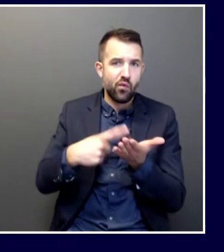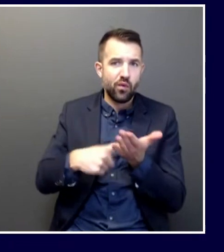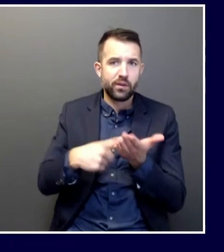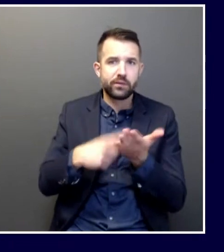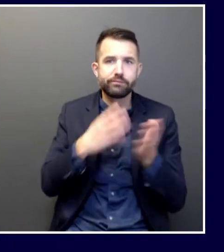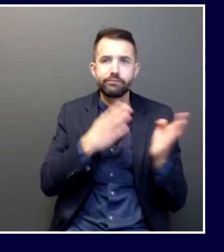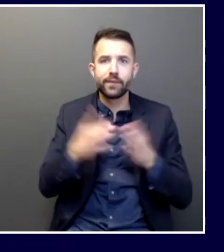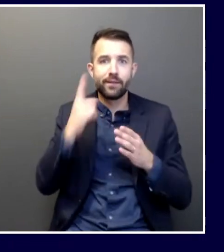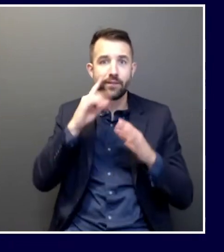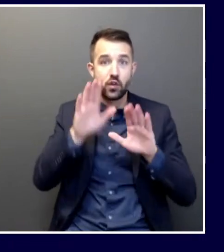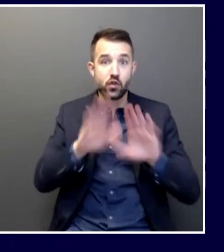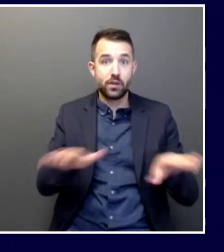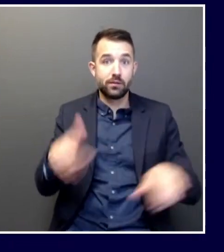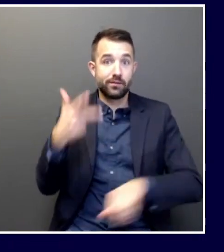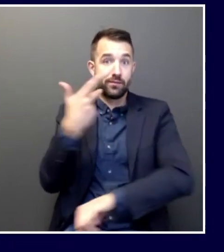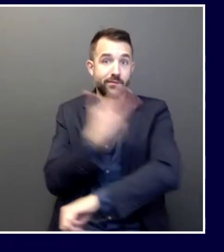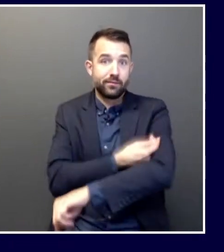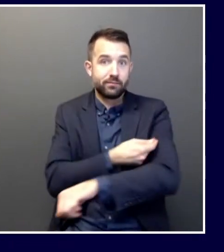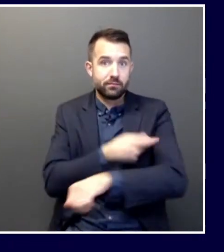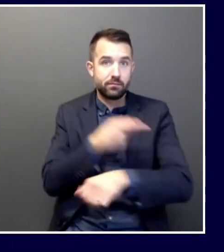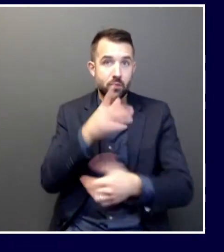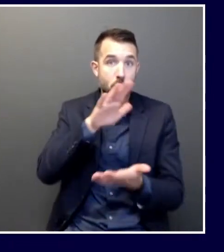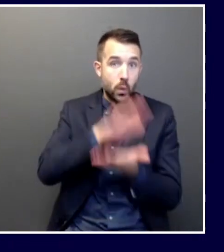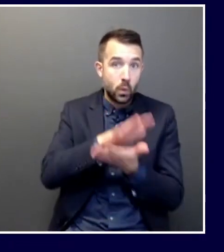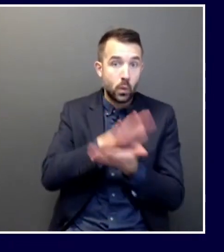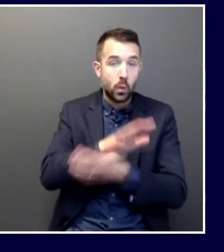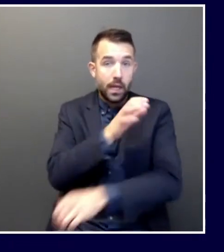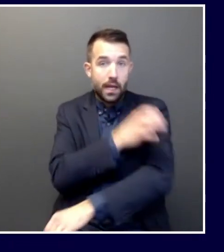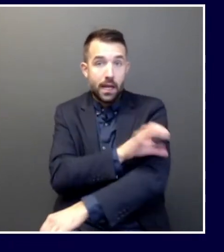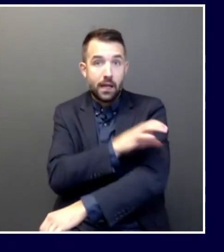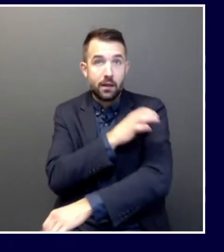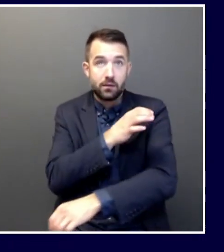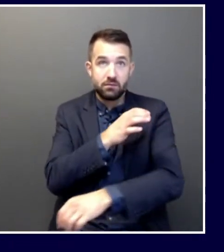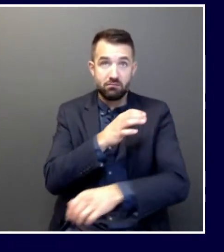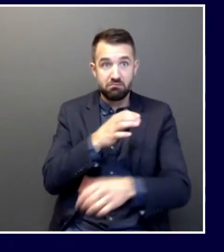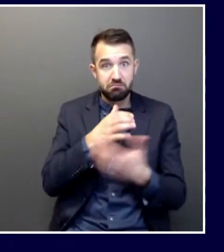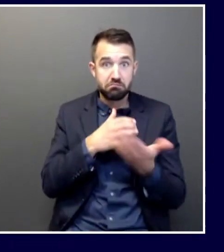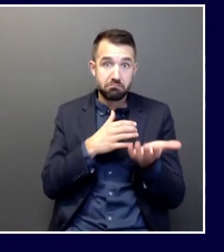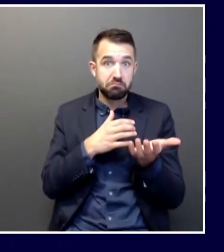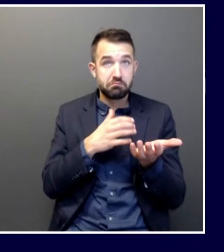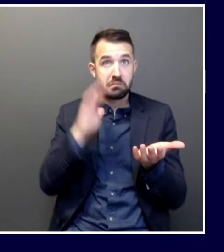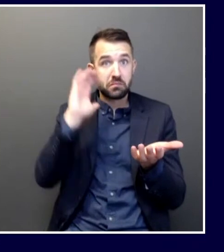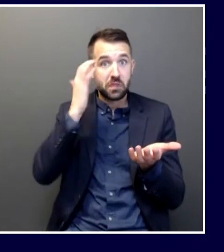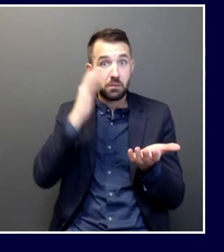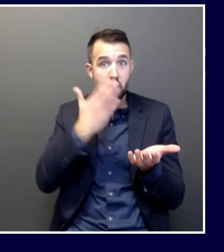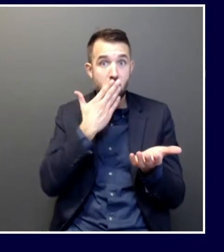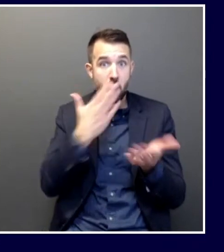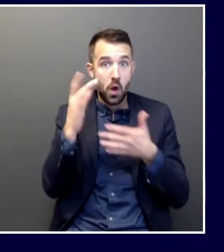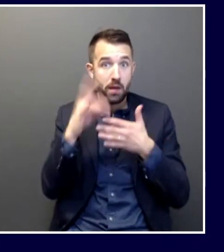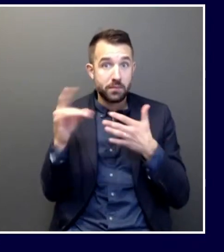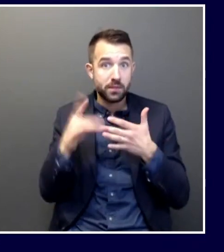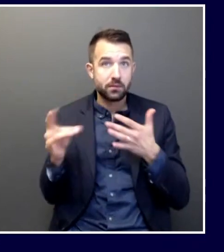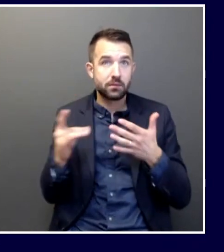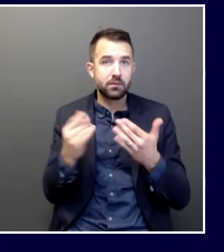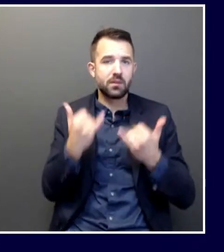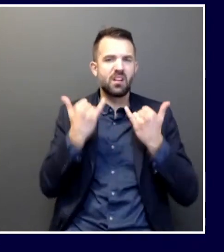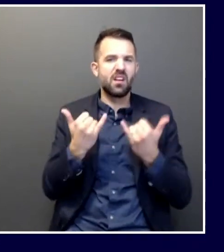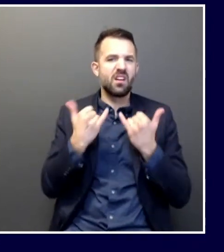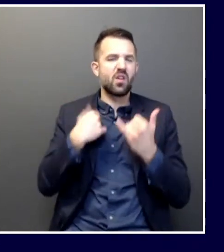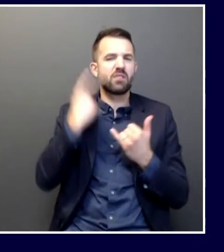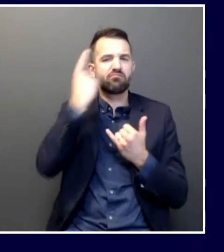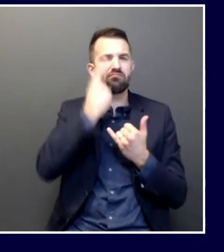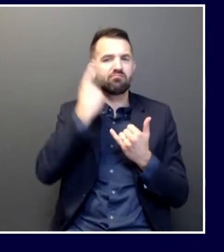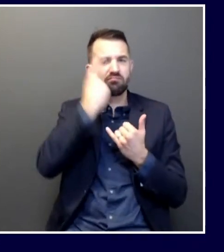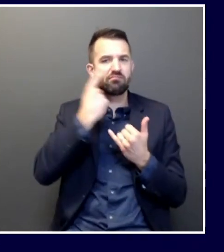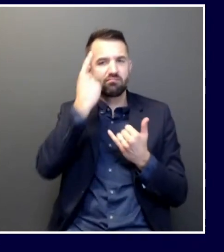school-based clinics being a major option. And I guess my question has to do with sort of a combination of,